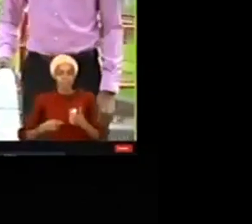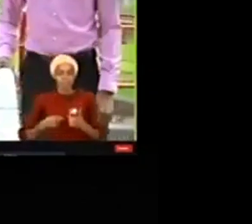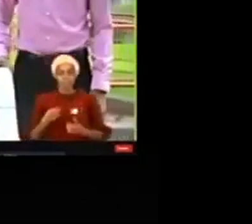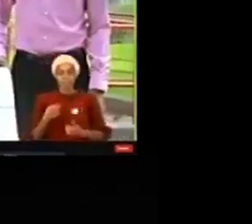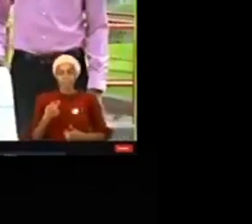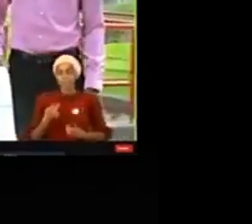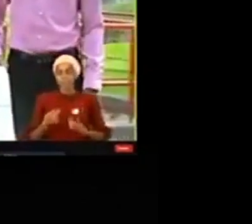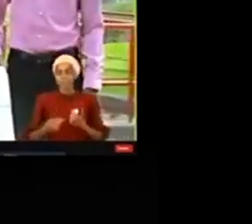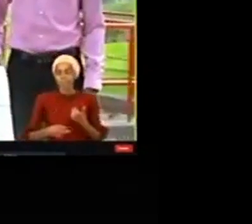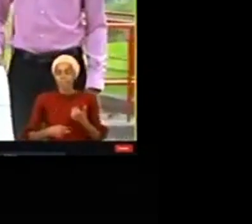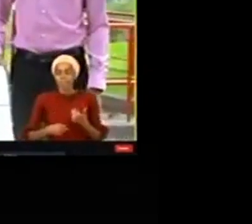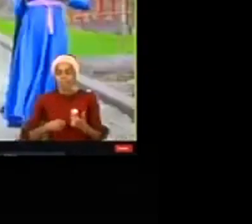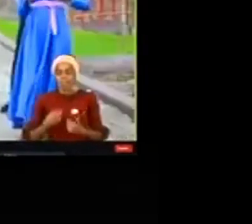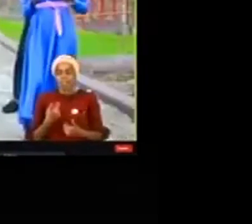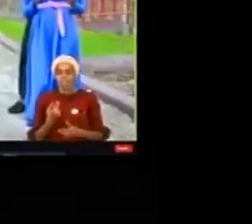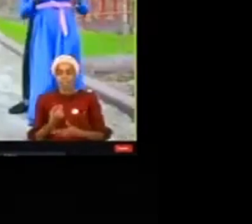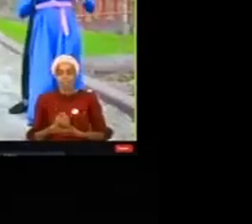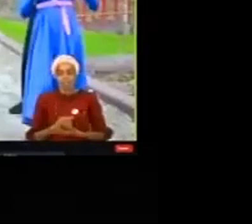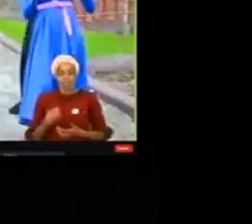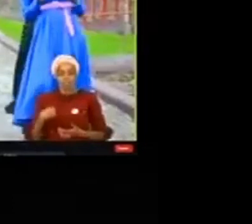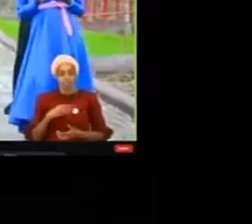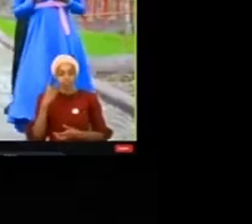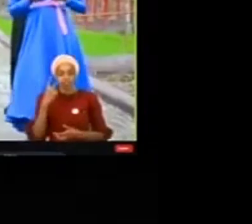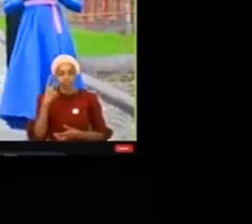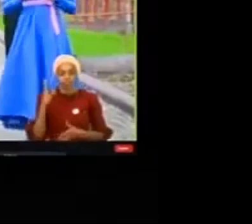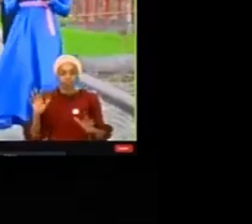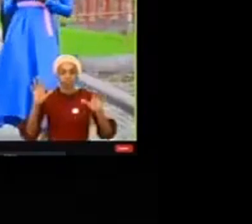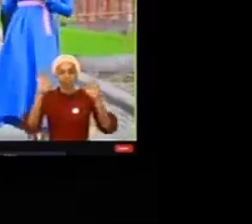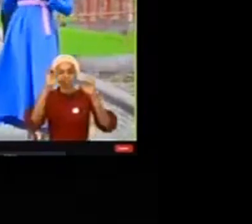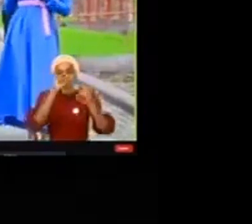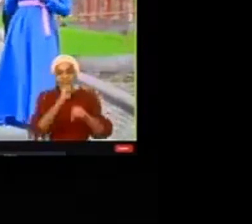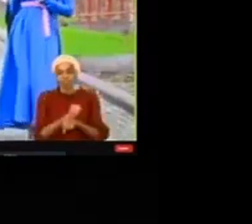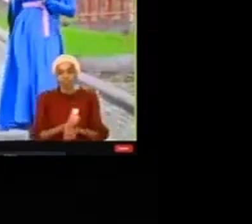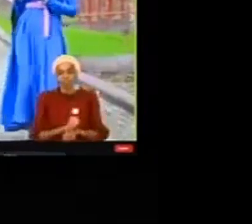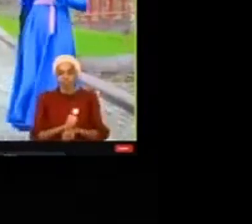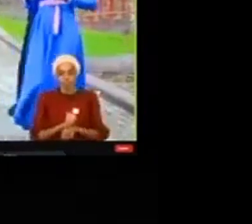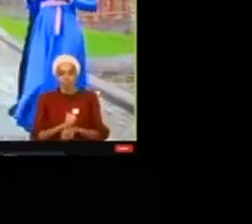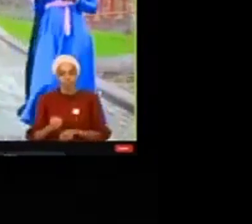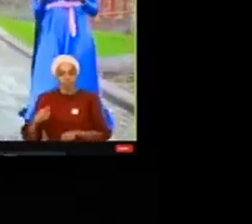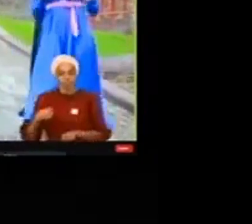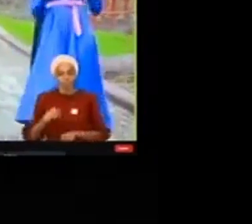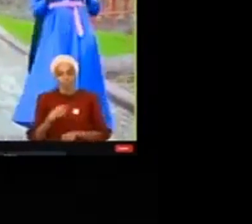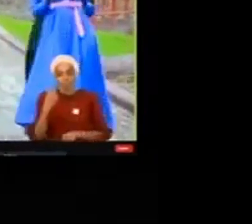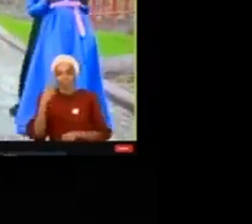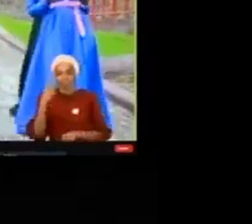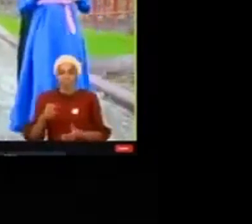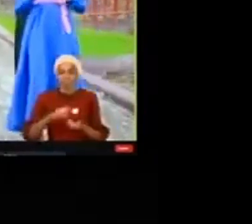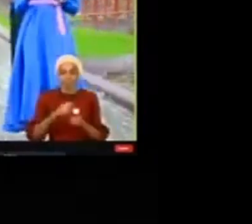Yeah.